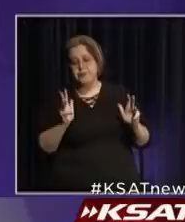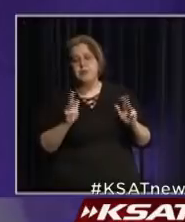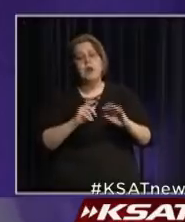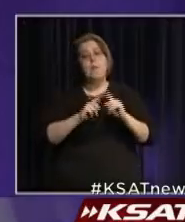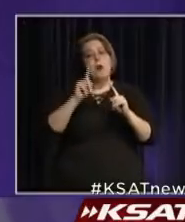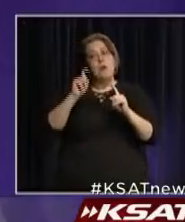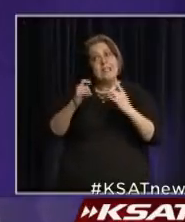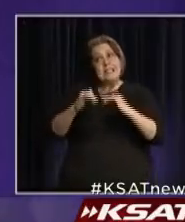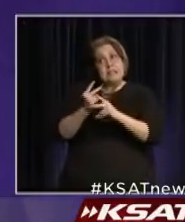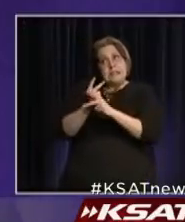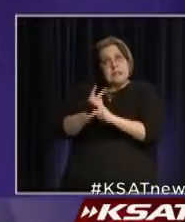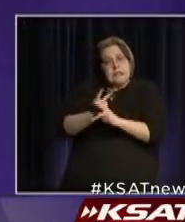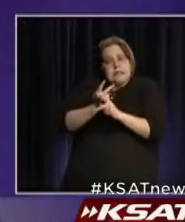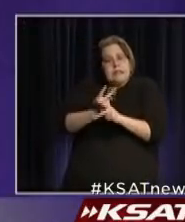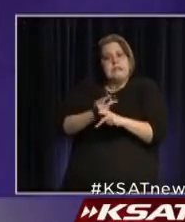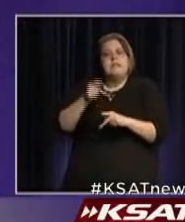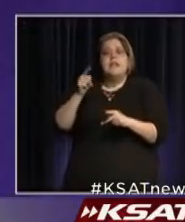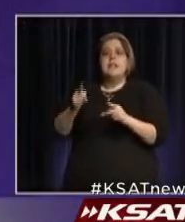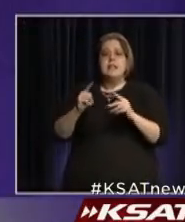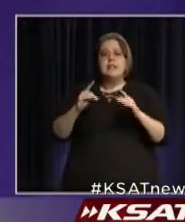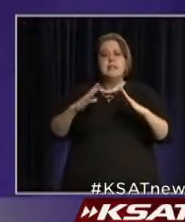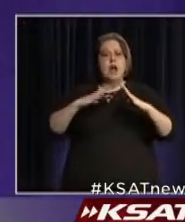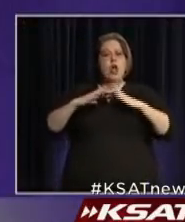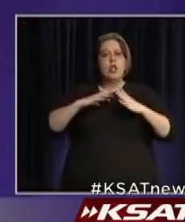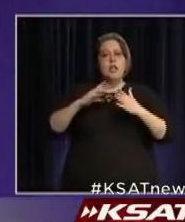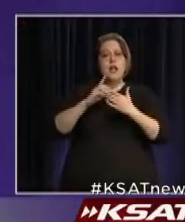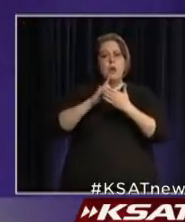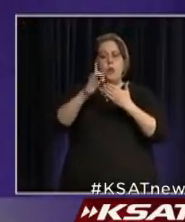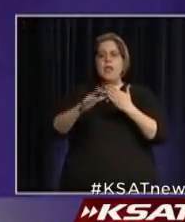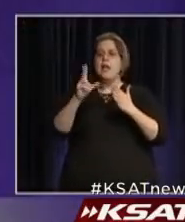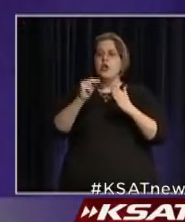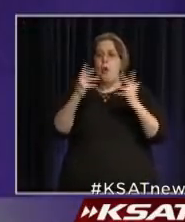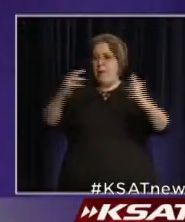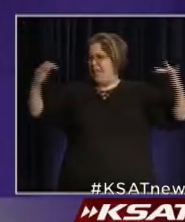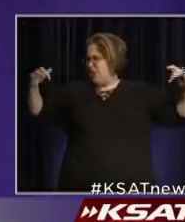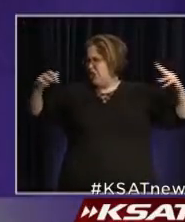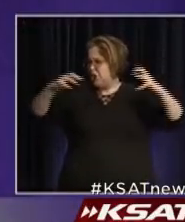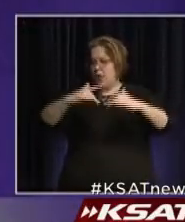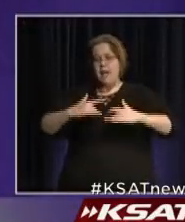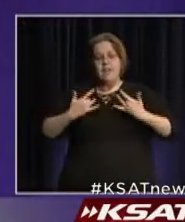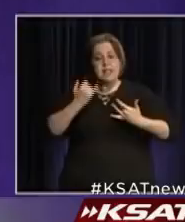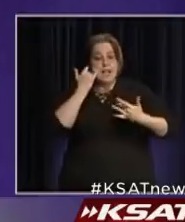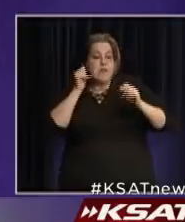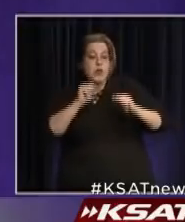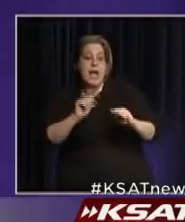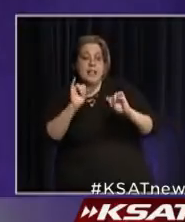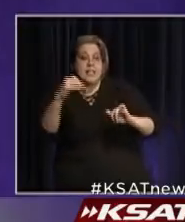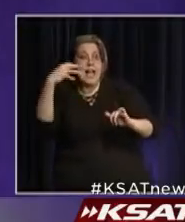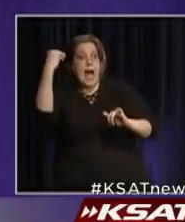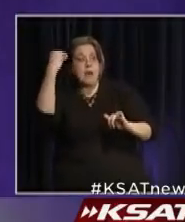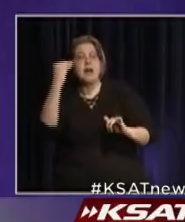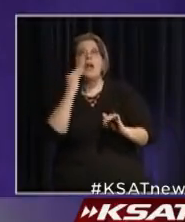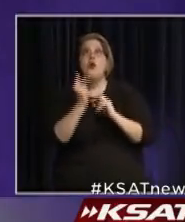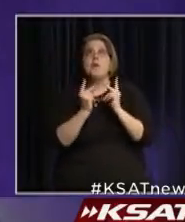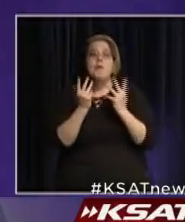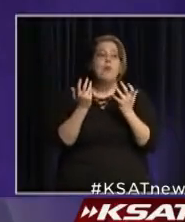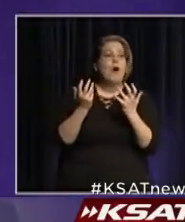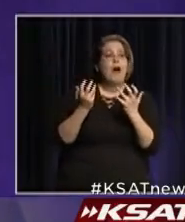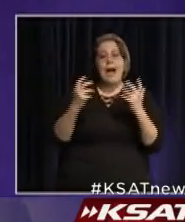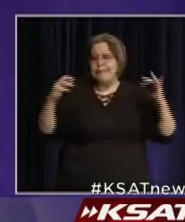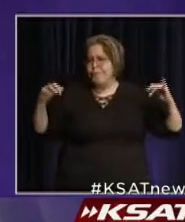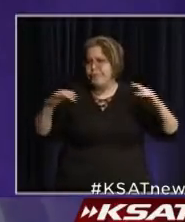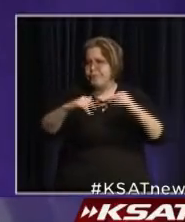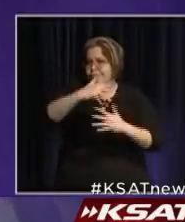keep our guard up this holiday weekend. No large gatherings. If you can, stay outside. I know everybody's anxious to get together for Easter